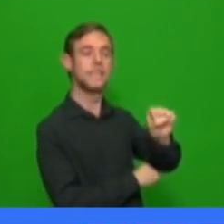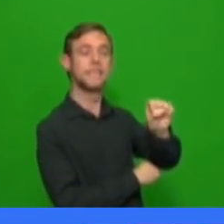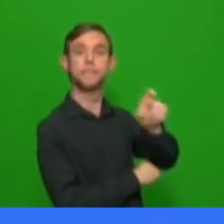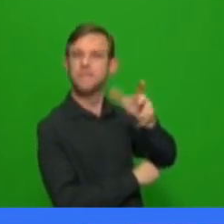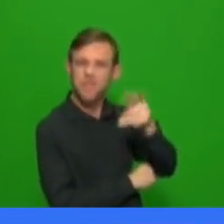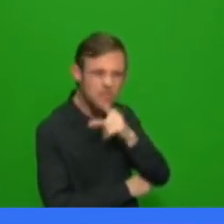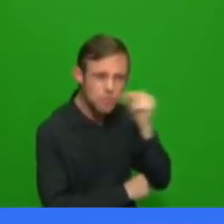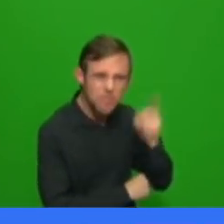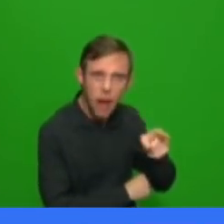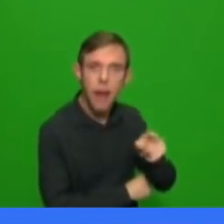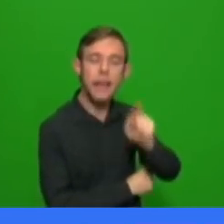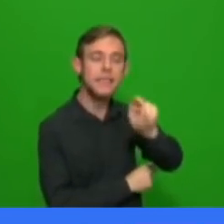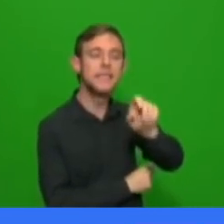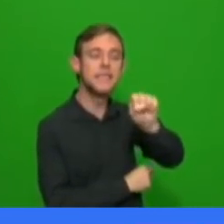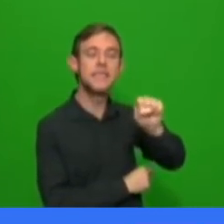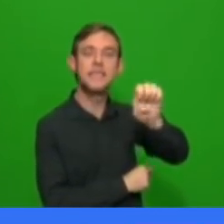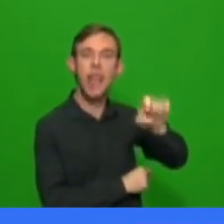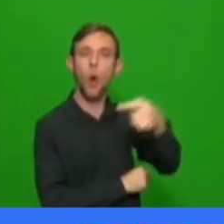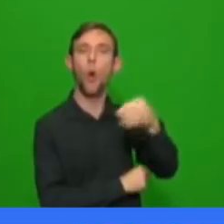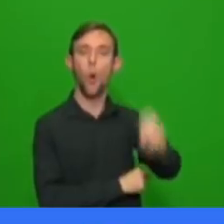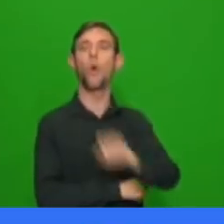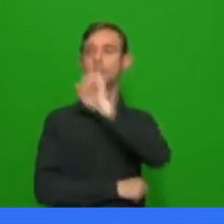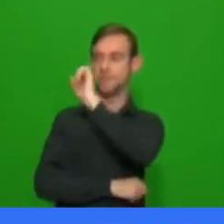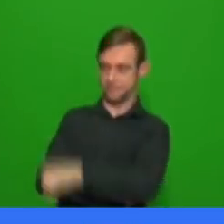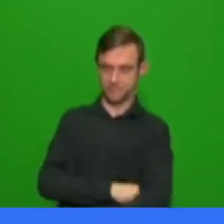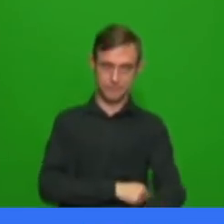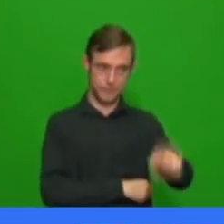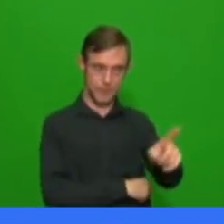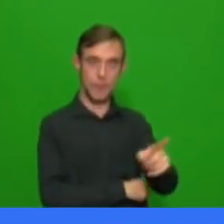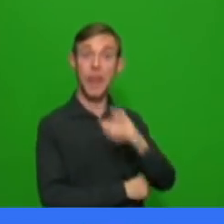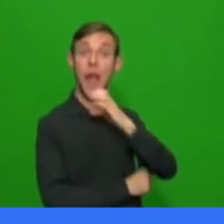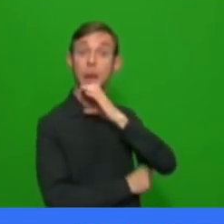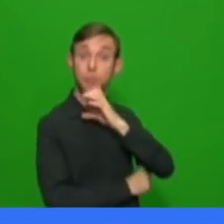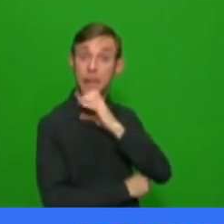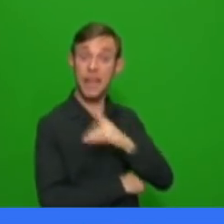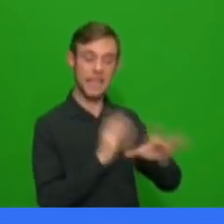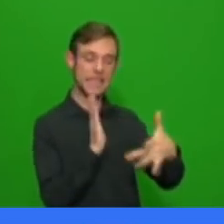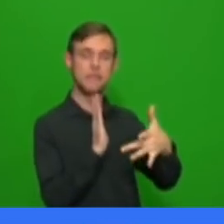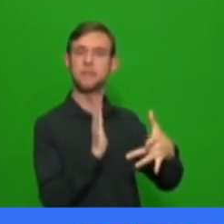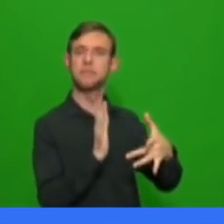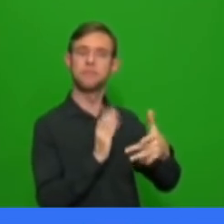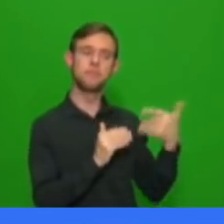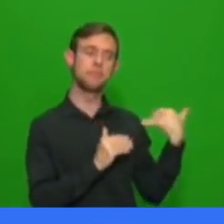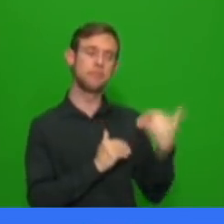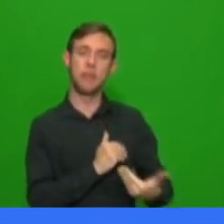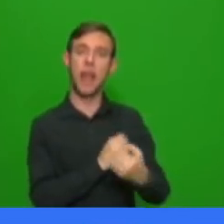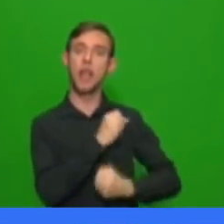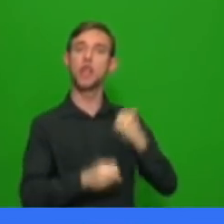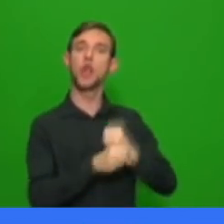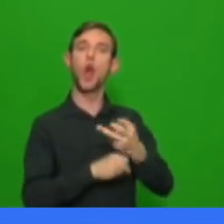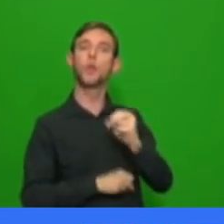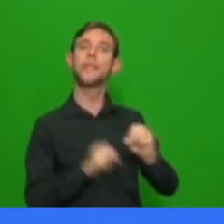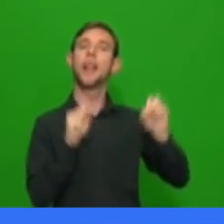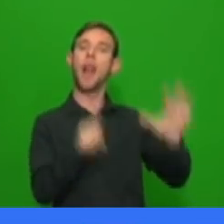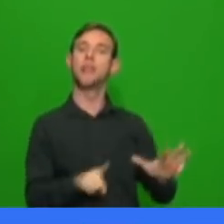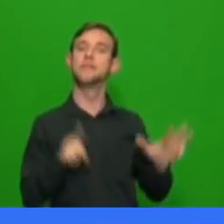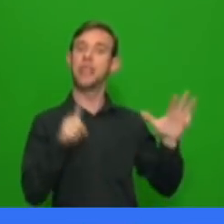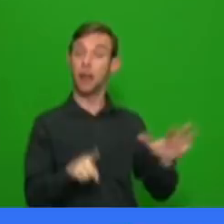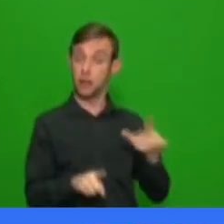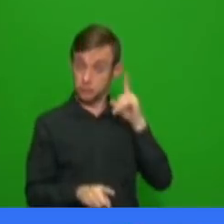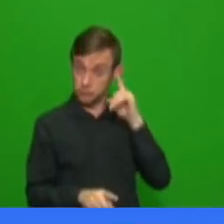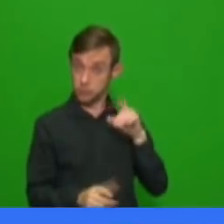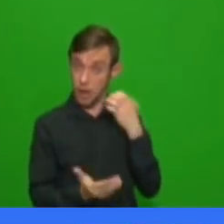Yes. I just wanted to get your thoughts on the likelihood of a technical recession in 2019, seeing that you've mentioned the economy will